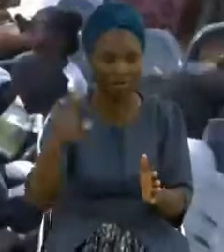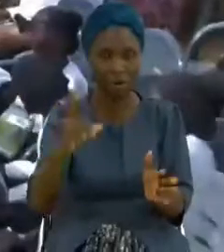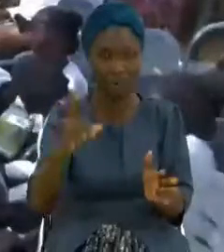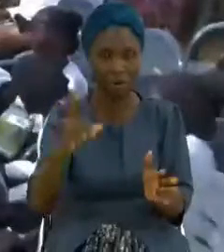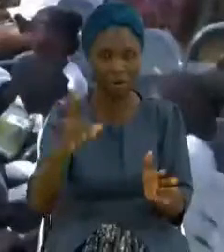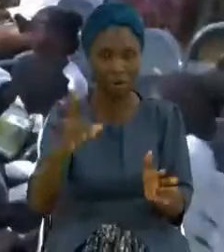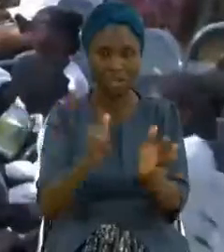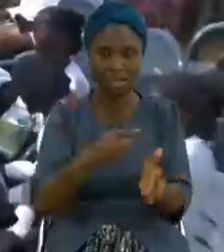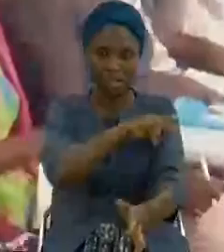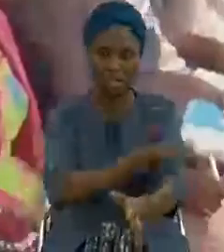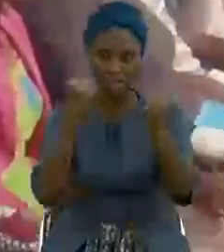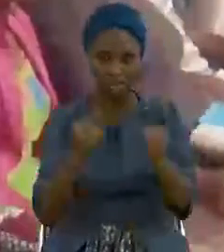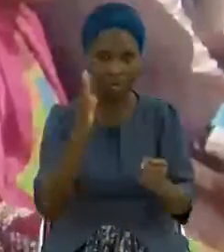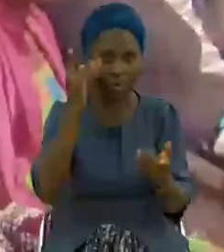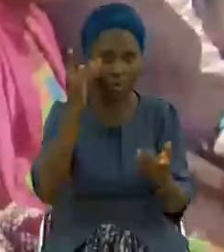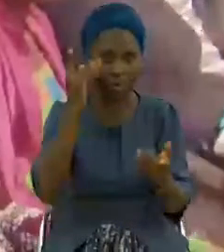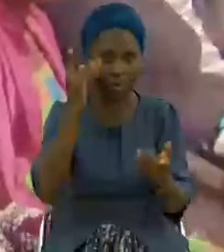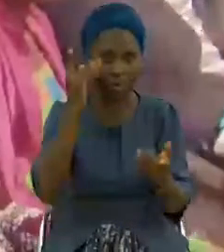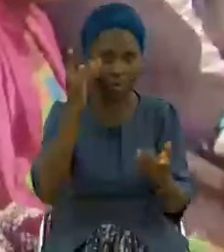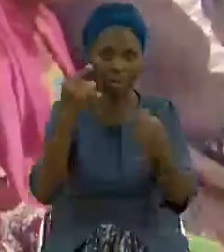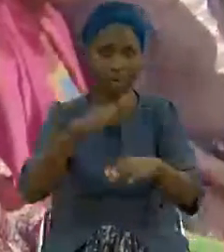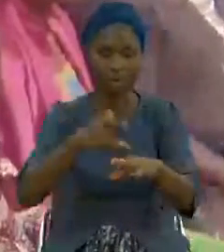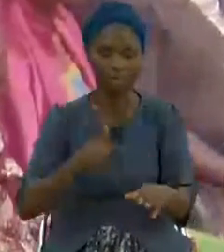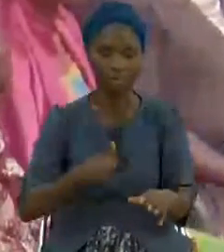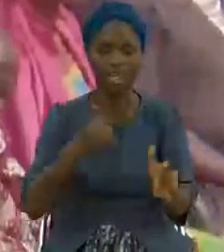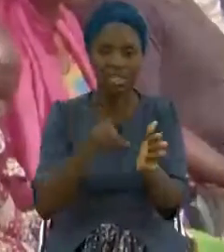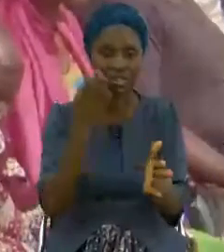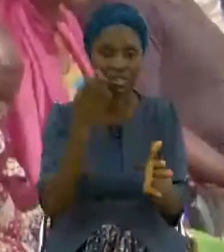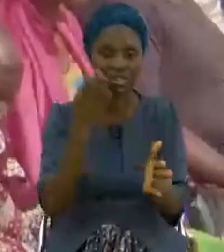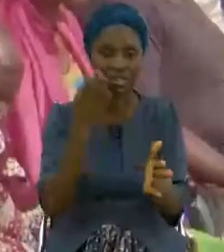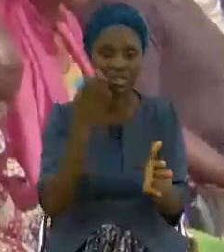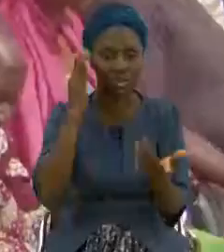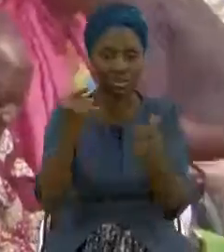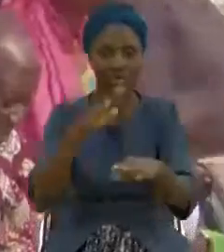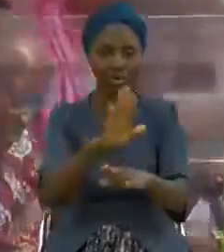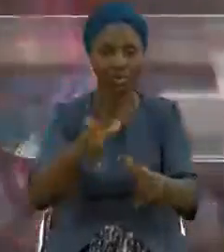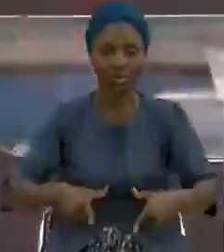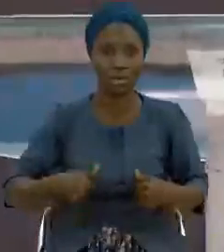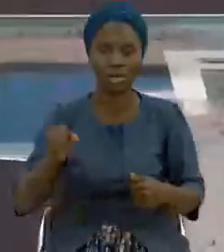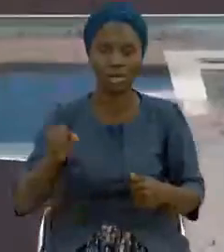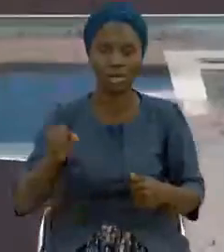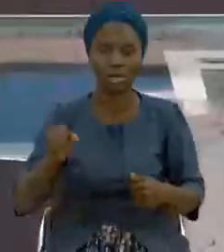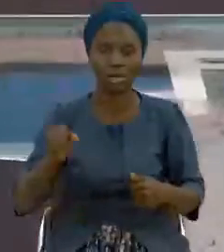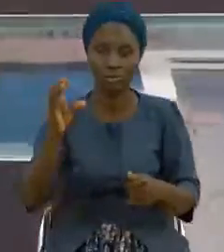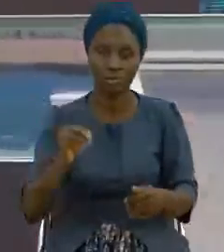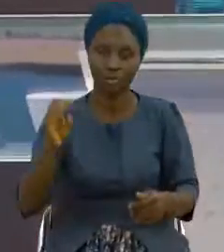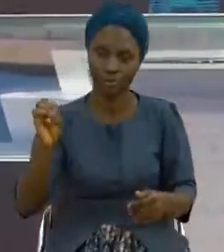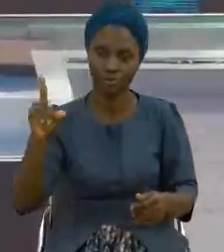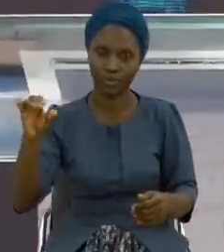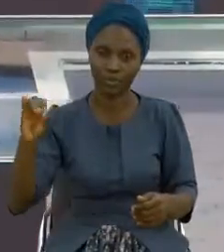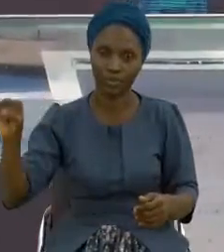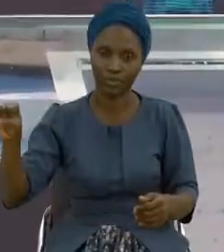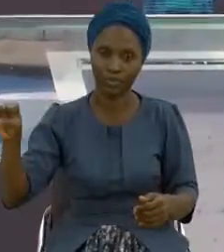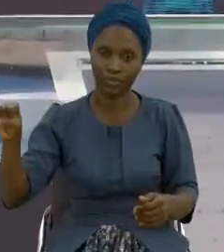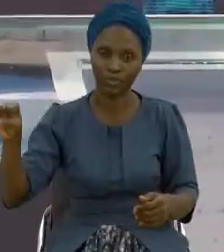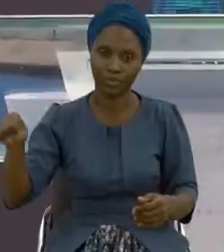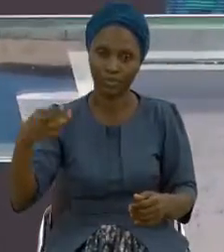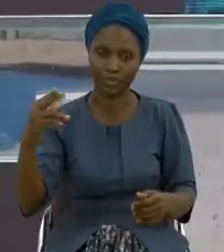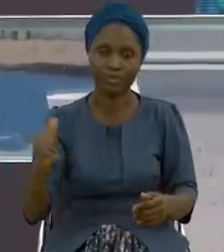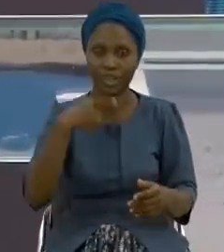he said, Elisha said, I pray thee, let a double